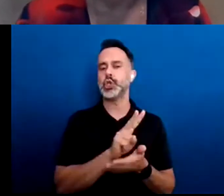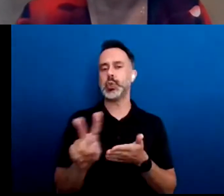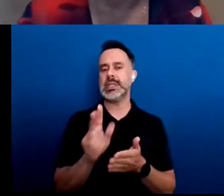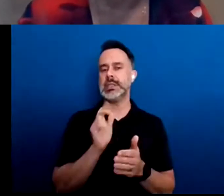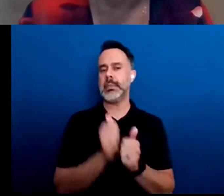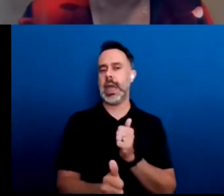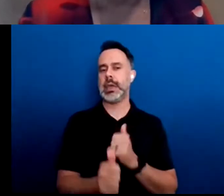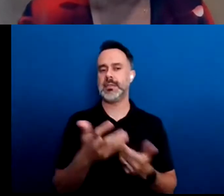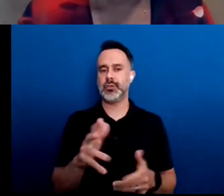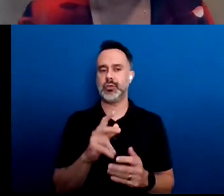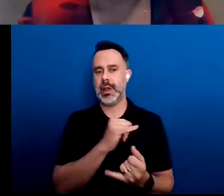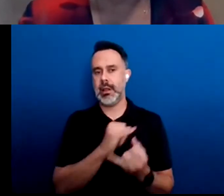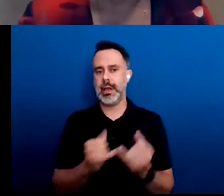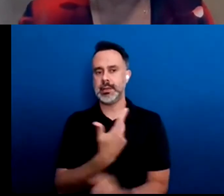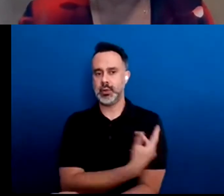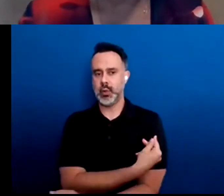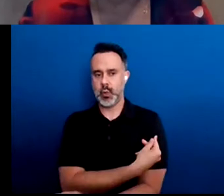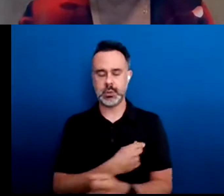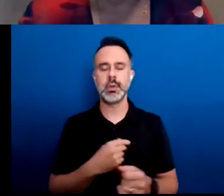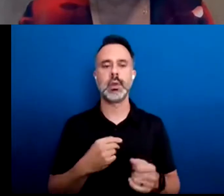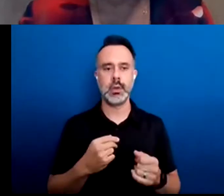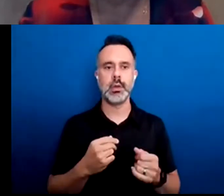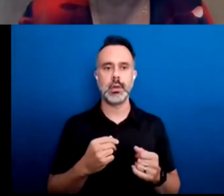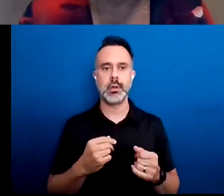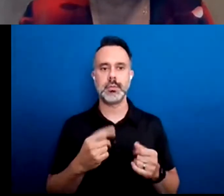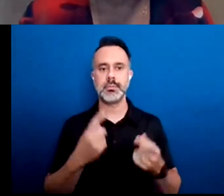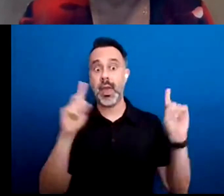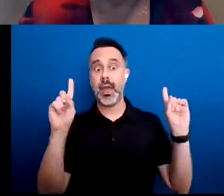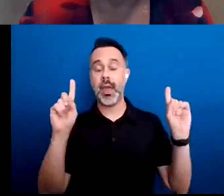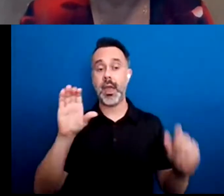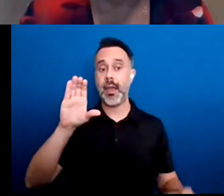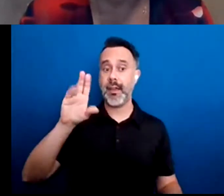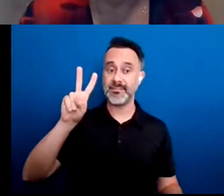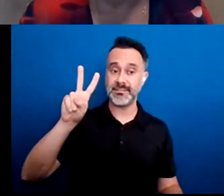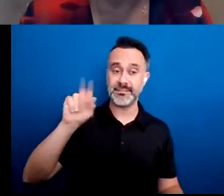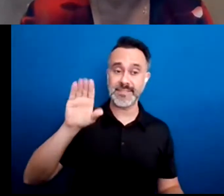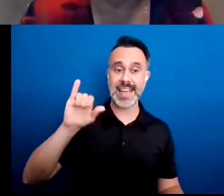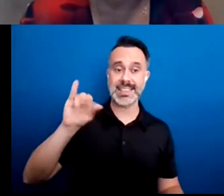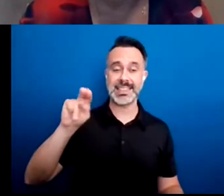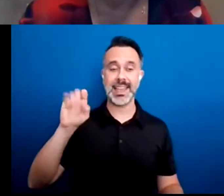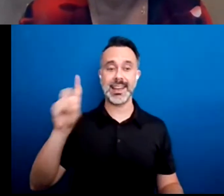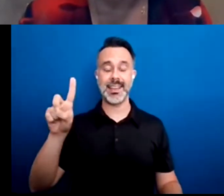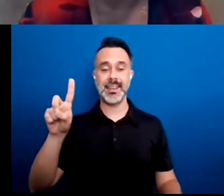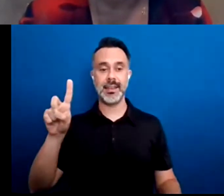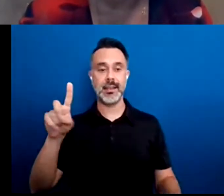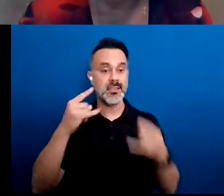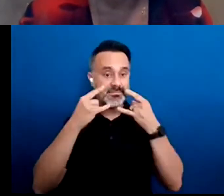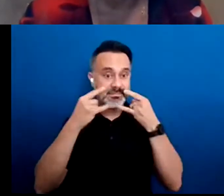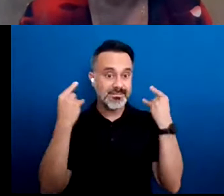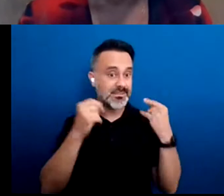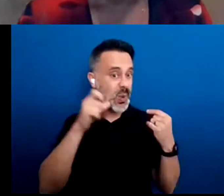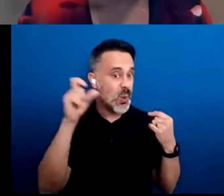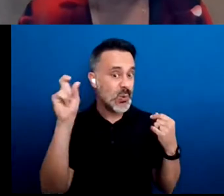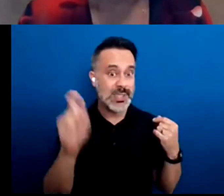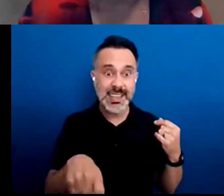their final dose, that they do not have to wear masks almost in any place unless they choose